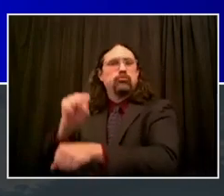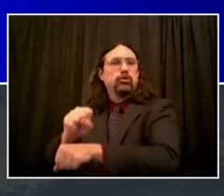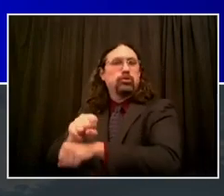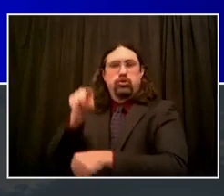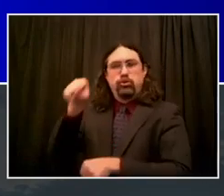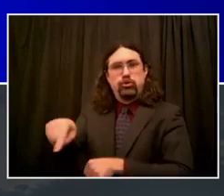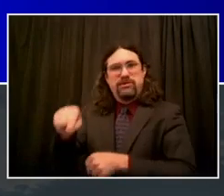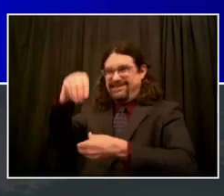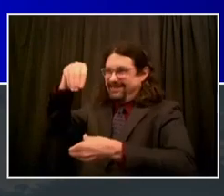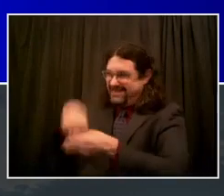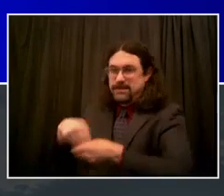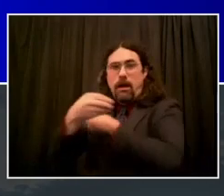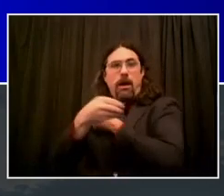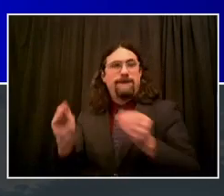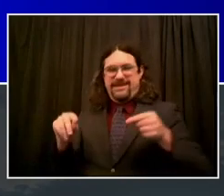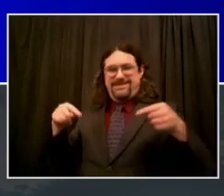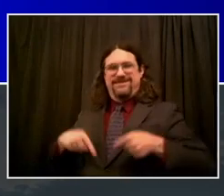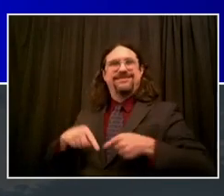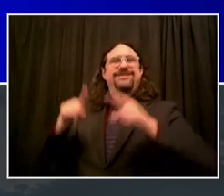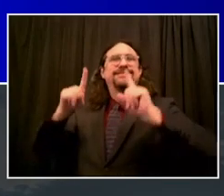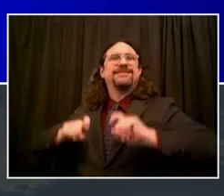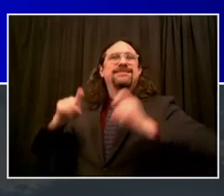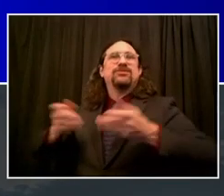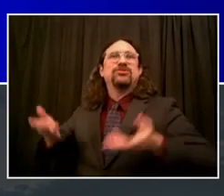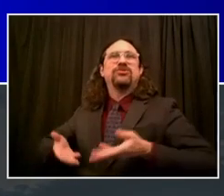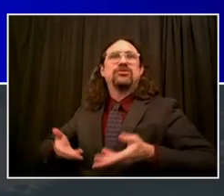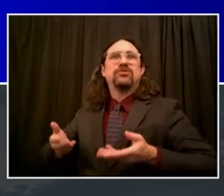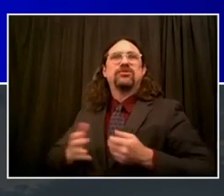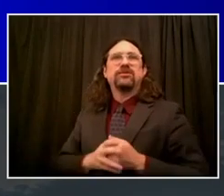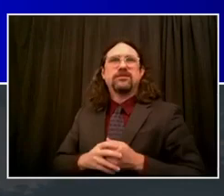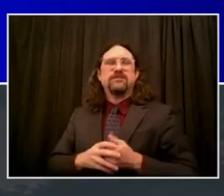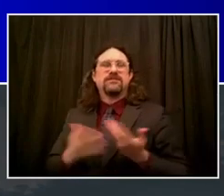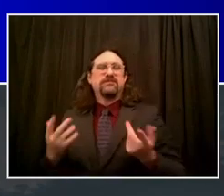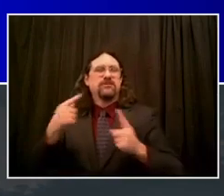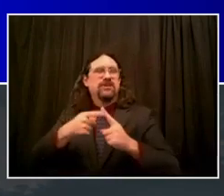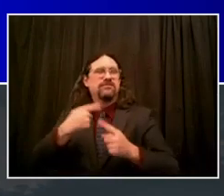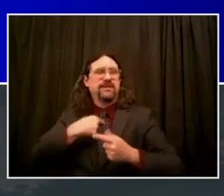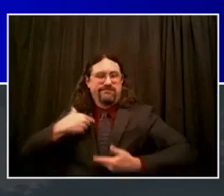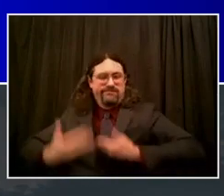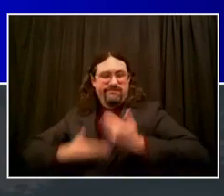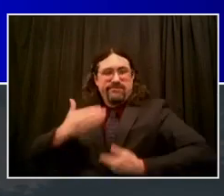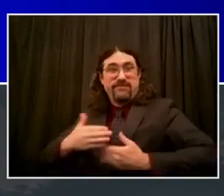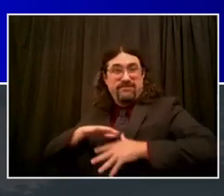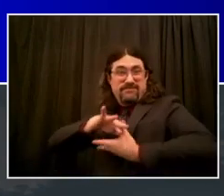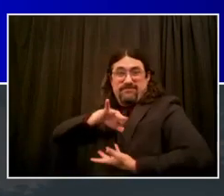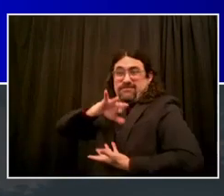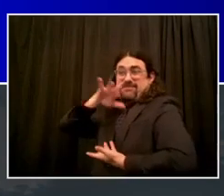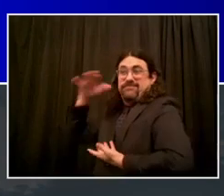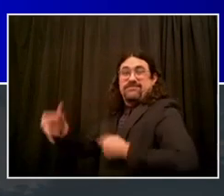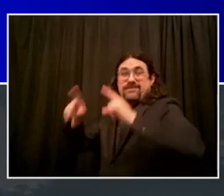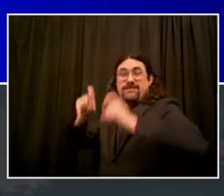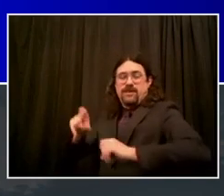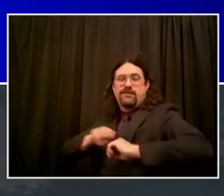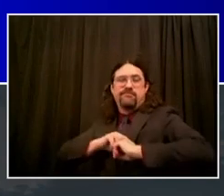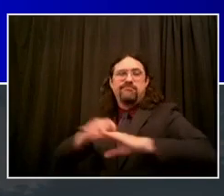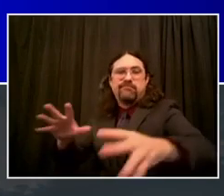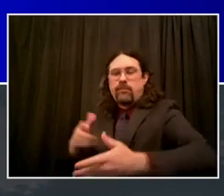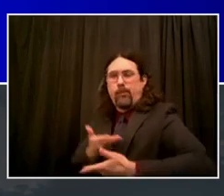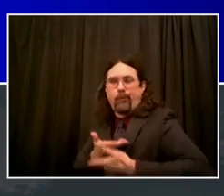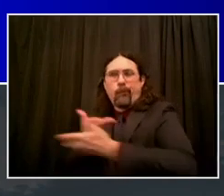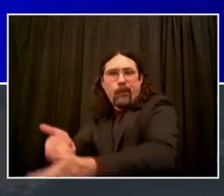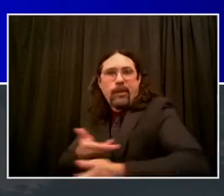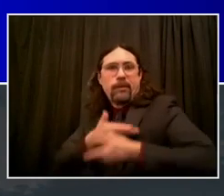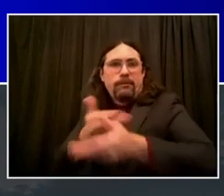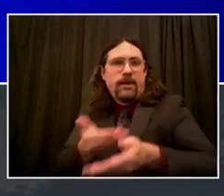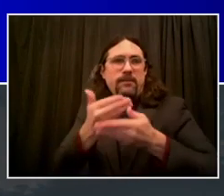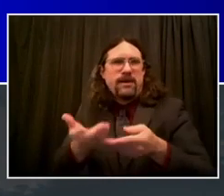city, settlement houses and, you know, different organizations that come out of faith traditions that provide social services. Everybody in every